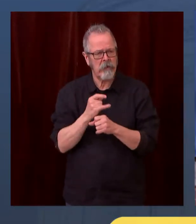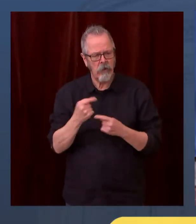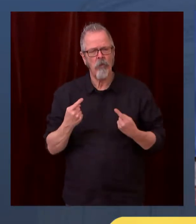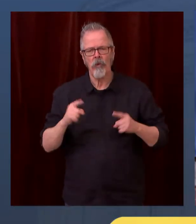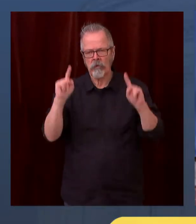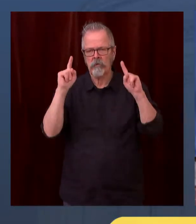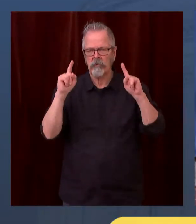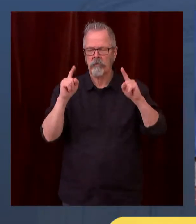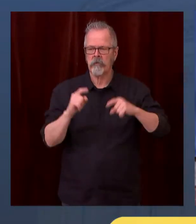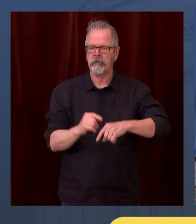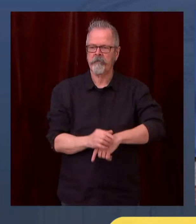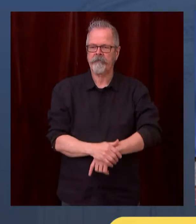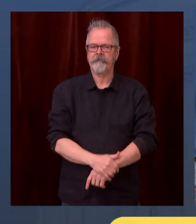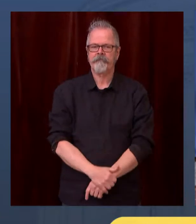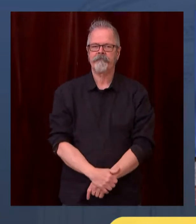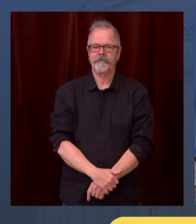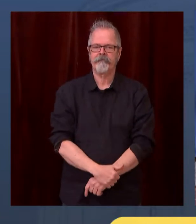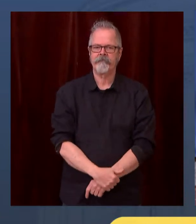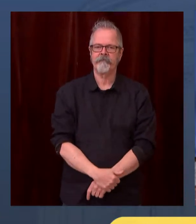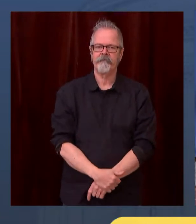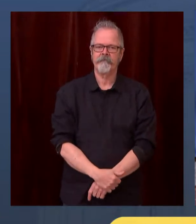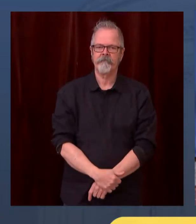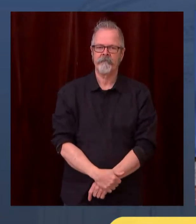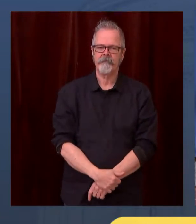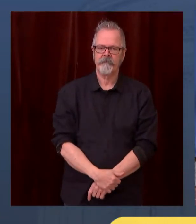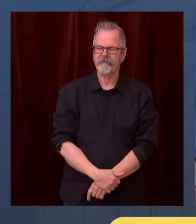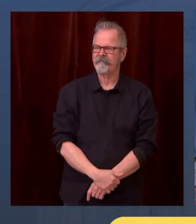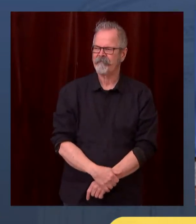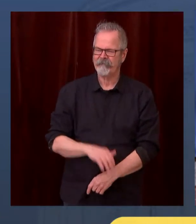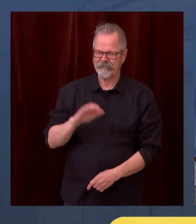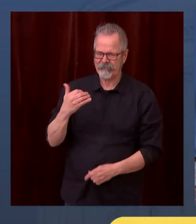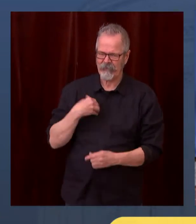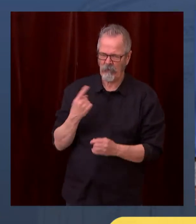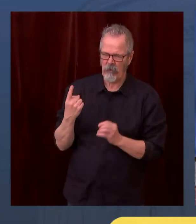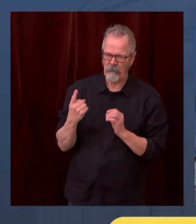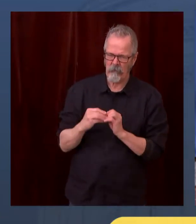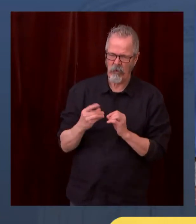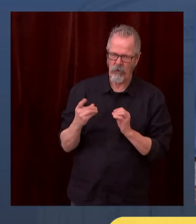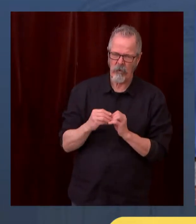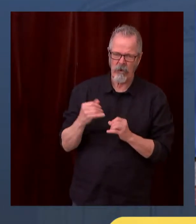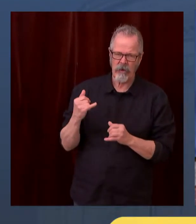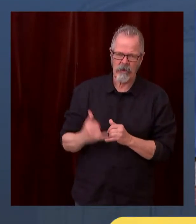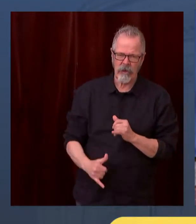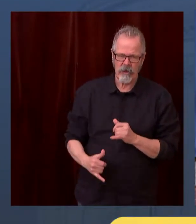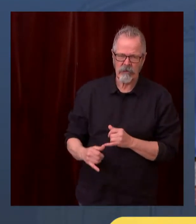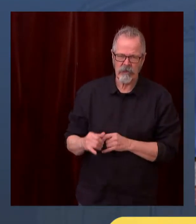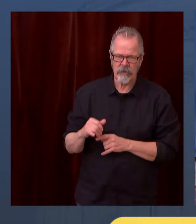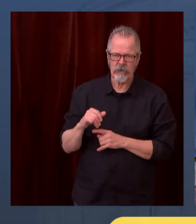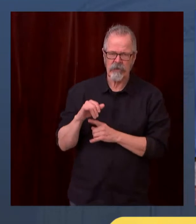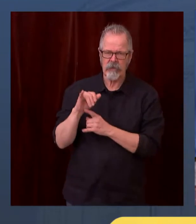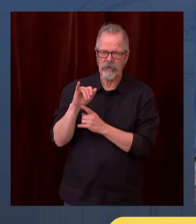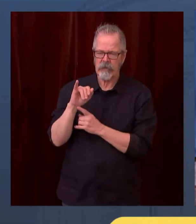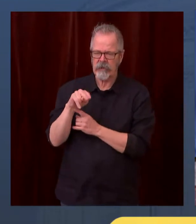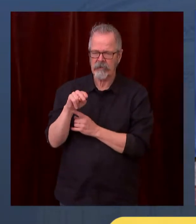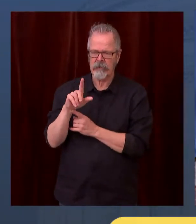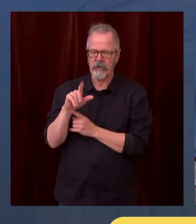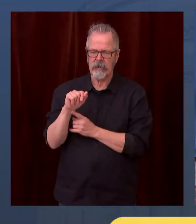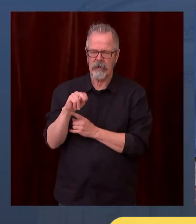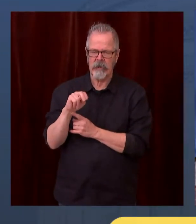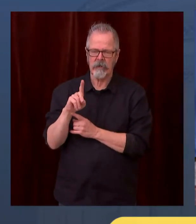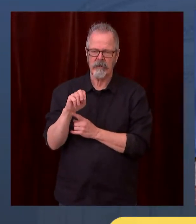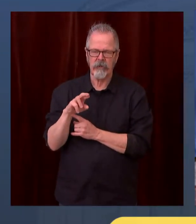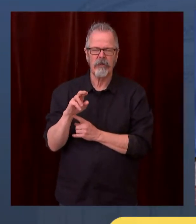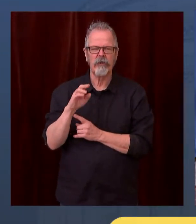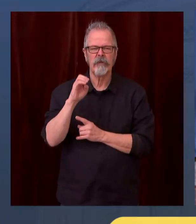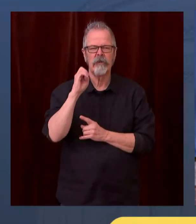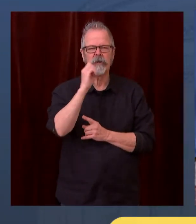It looks like we actually have time for one final question, which will come from Daniel with the Inlander. Oh, thank you. I appreciate it.